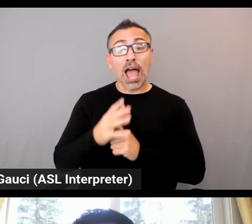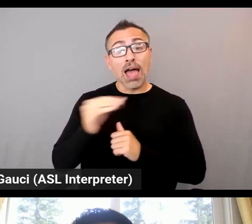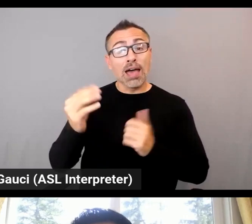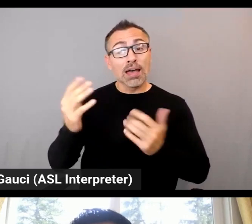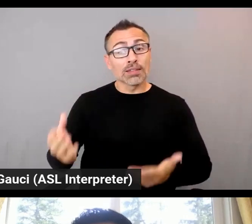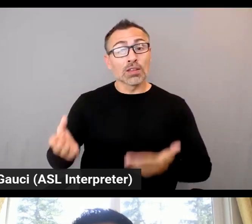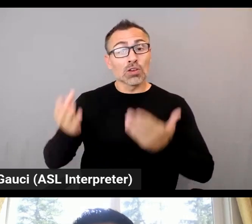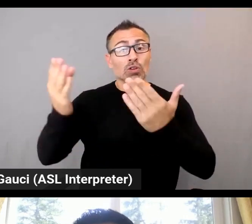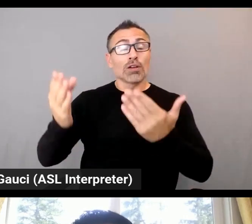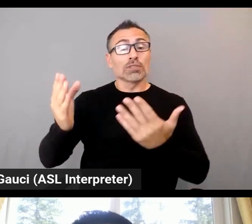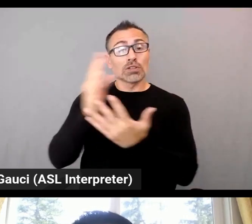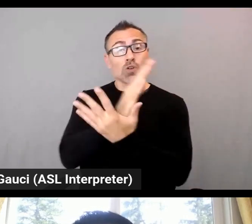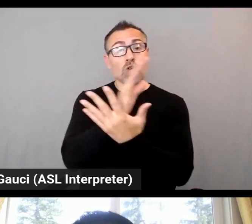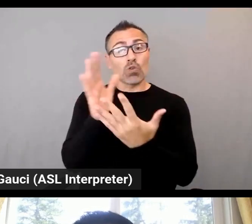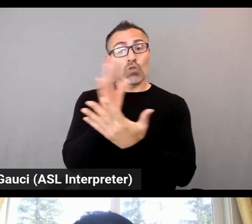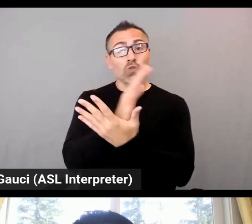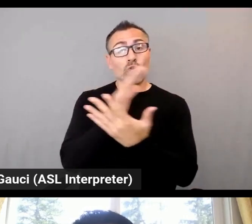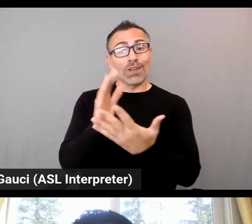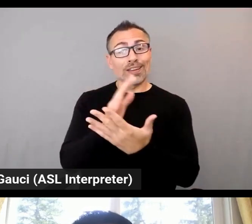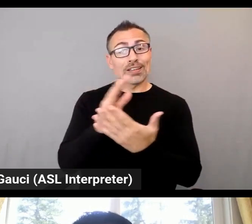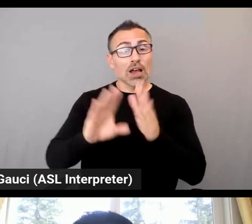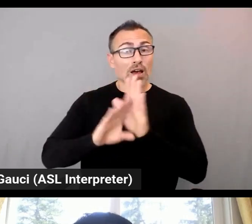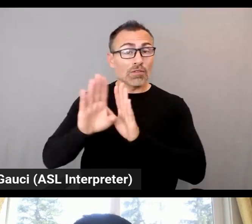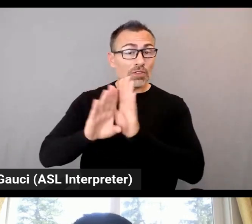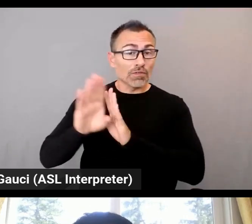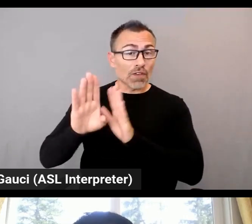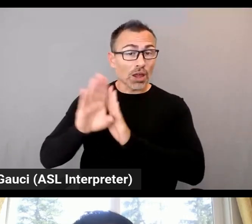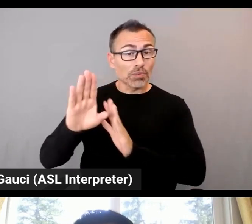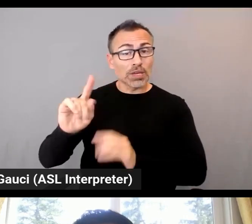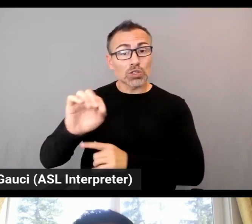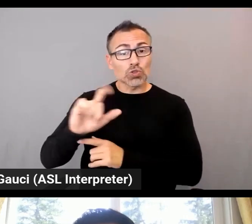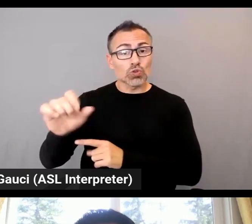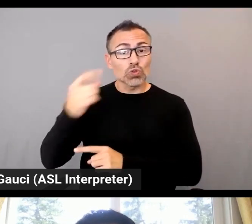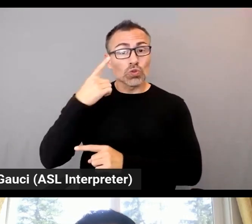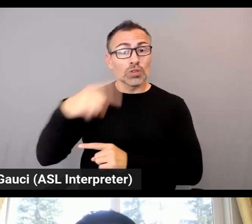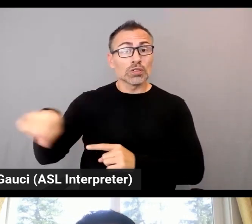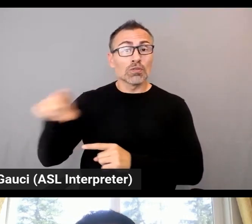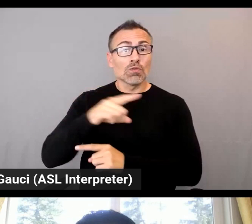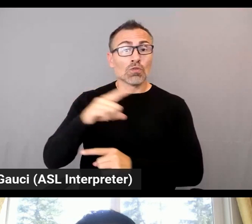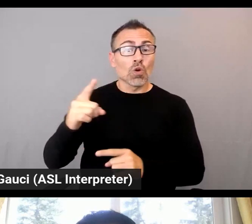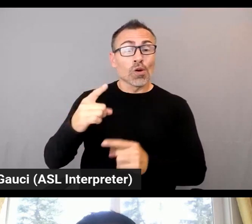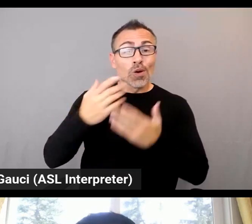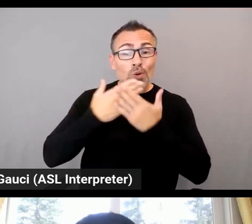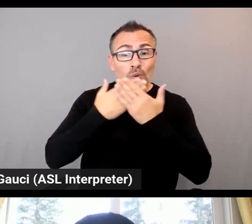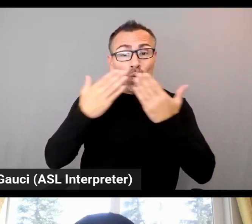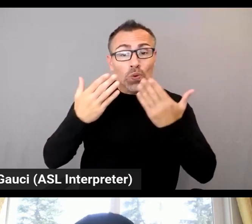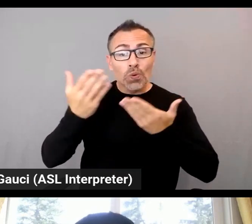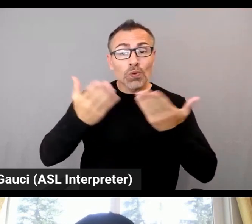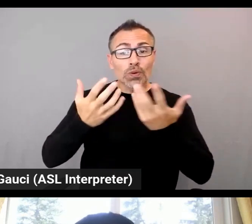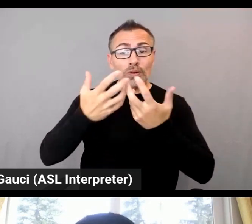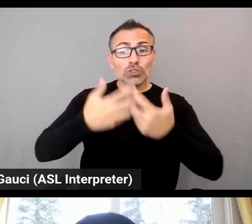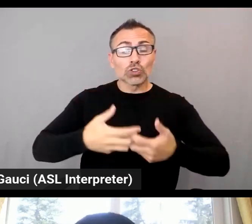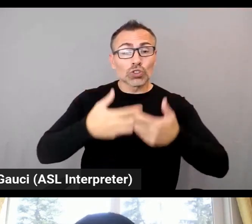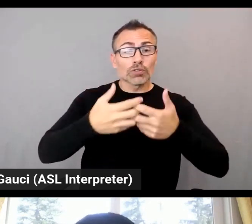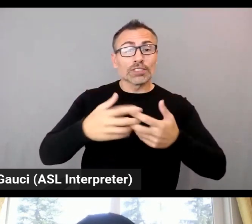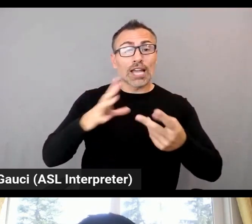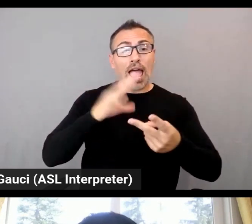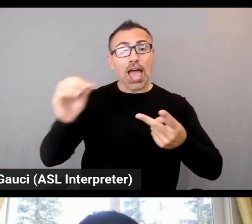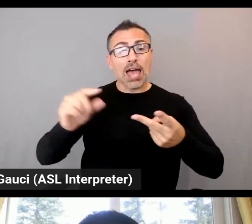of developer tools for building serverless and machine learning driven